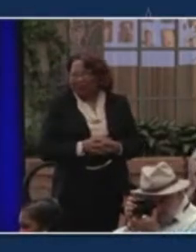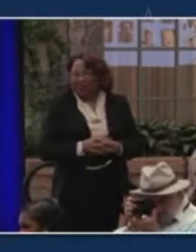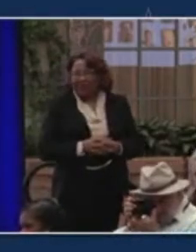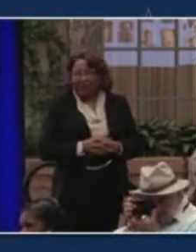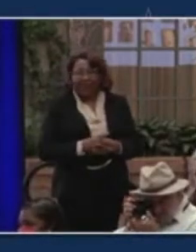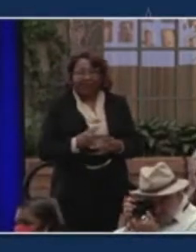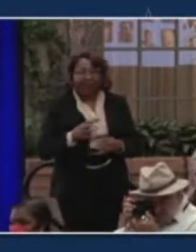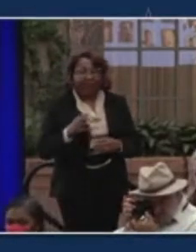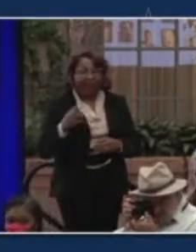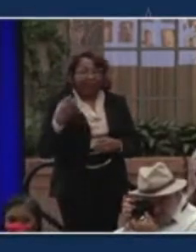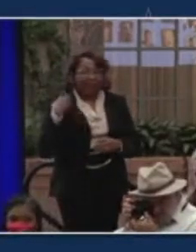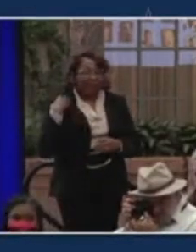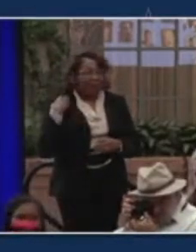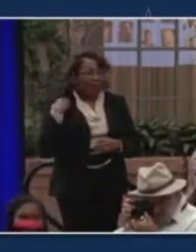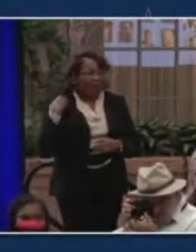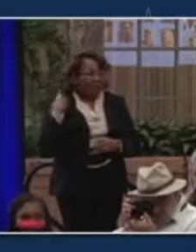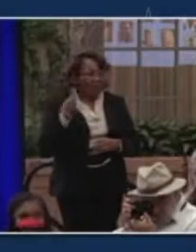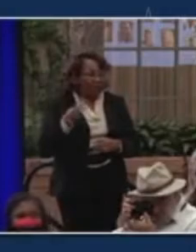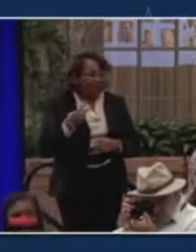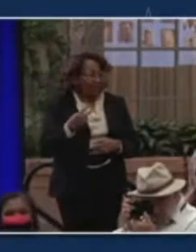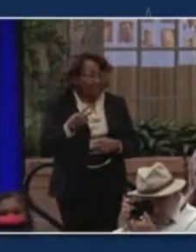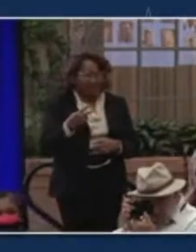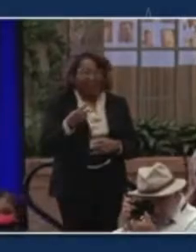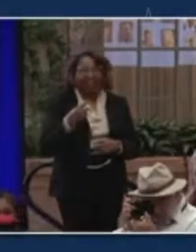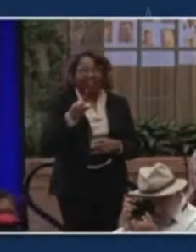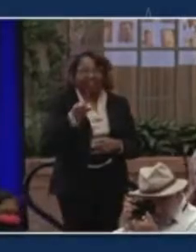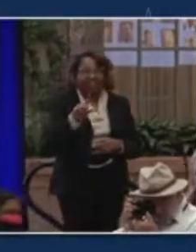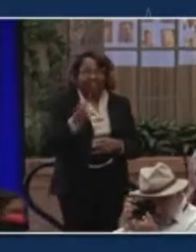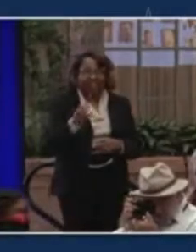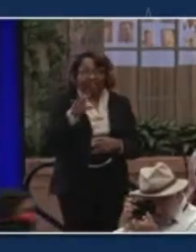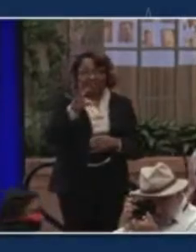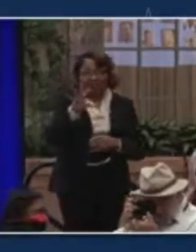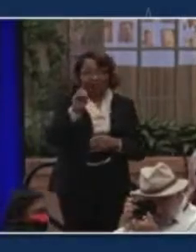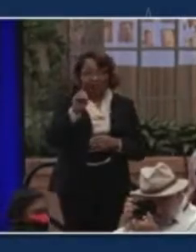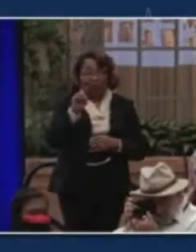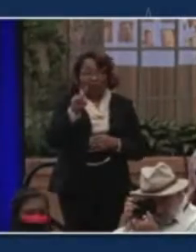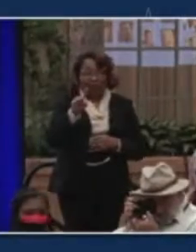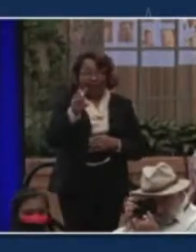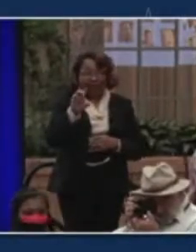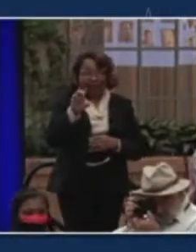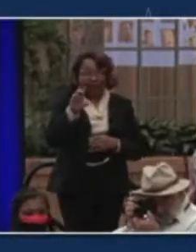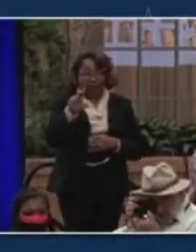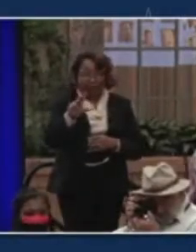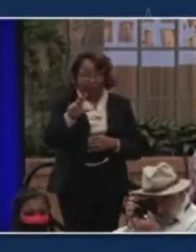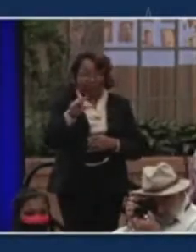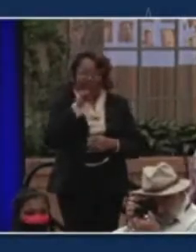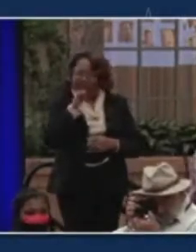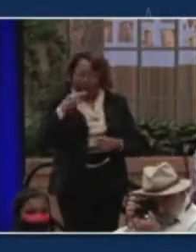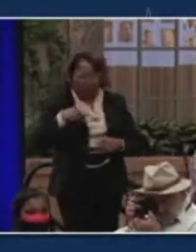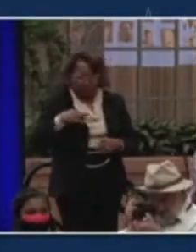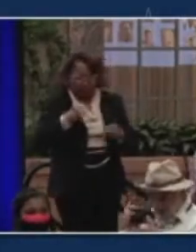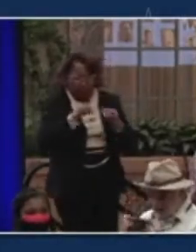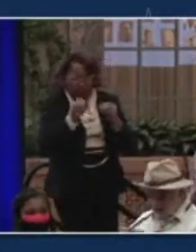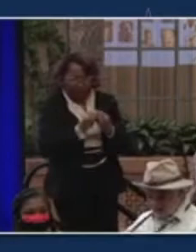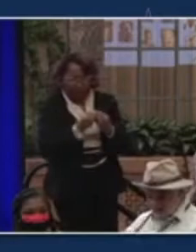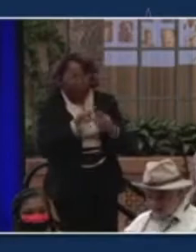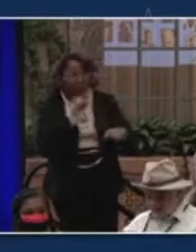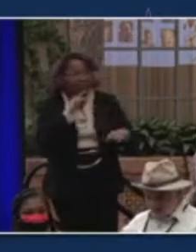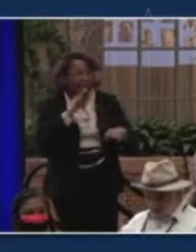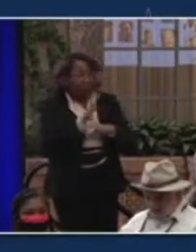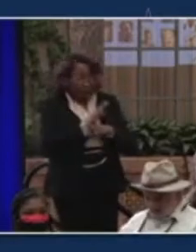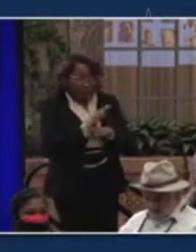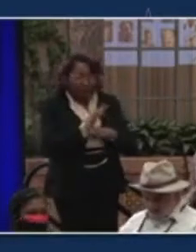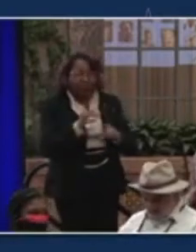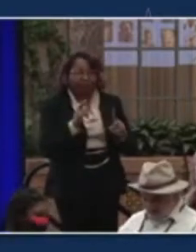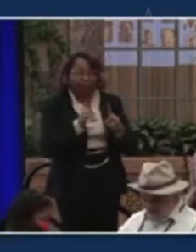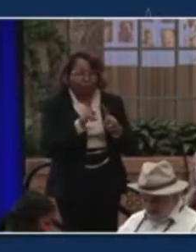The Mayor Harold Washington Legacy Committee is a 501c3 nonprofit organization dedicated to upholding